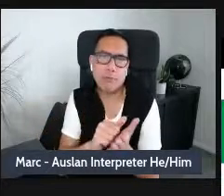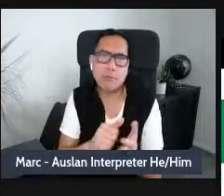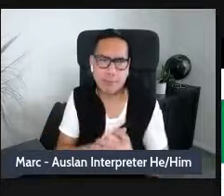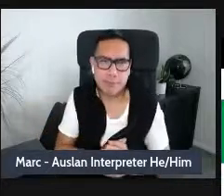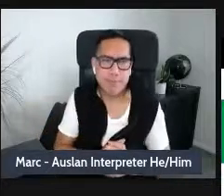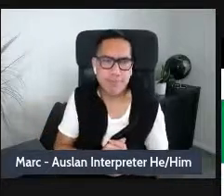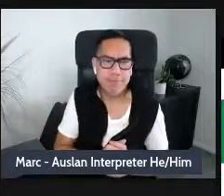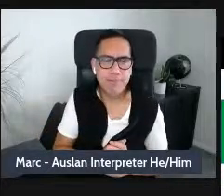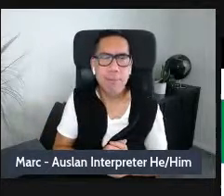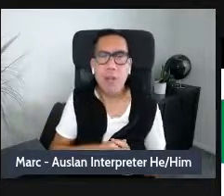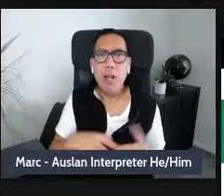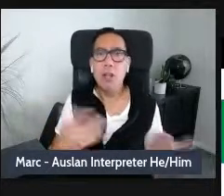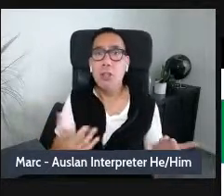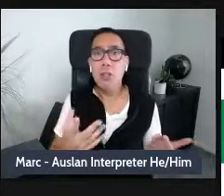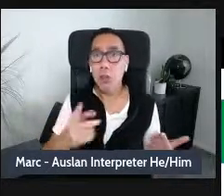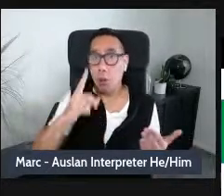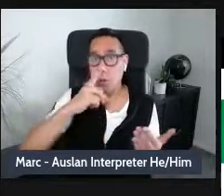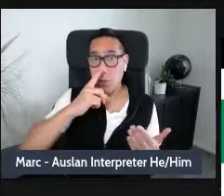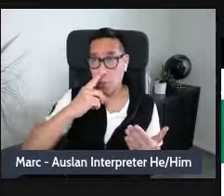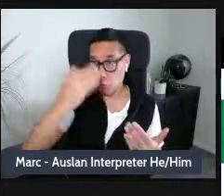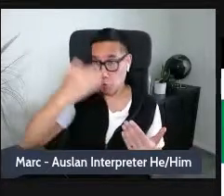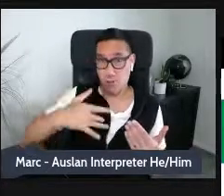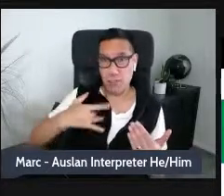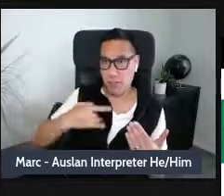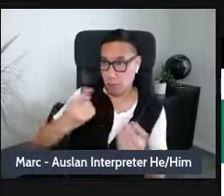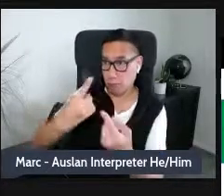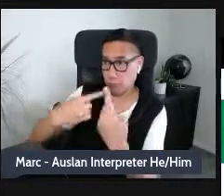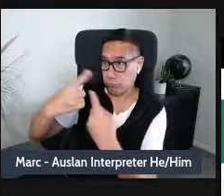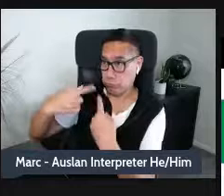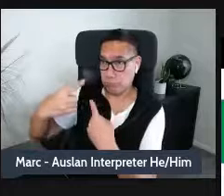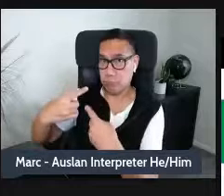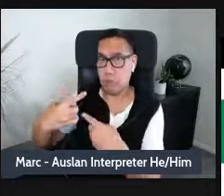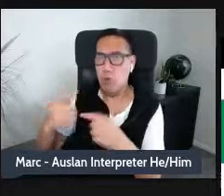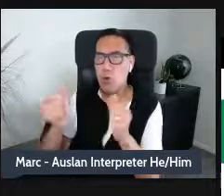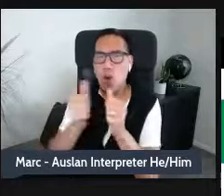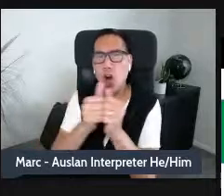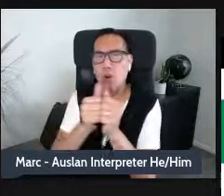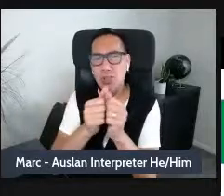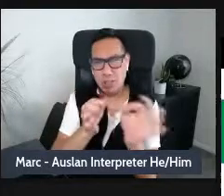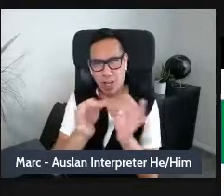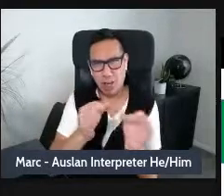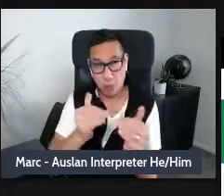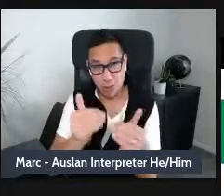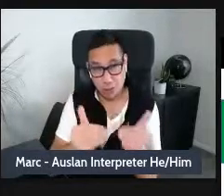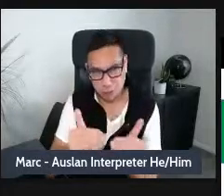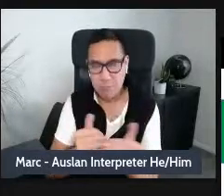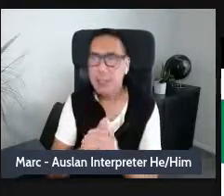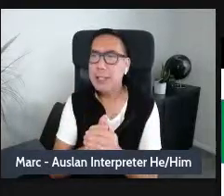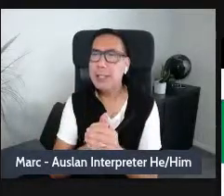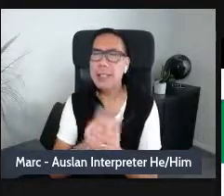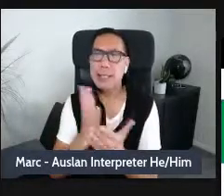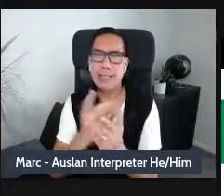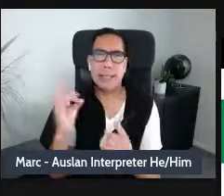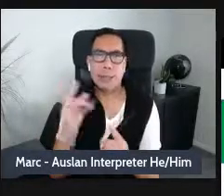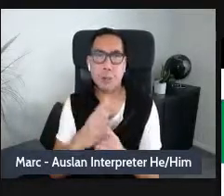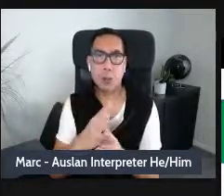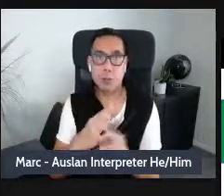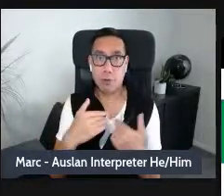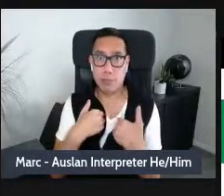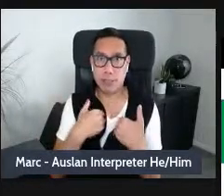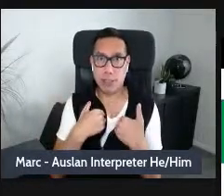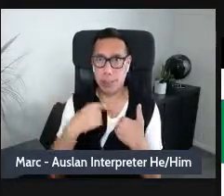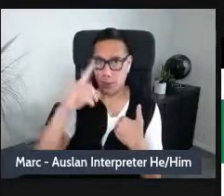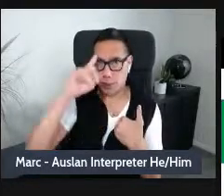stroke survivors told us during the co-design process is that it's really, really important for me to understand your